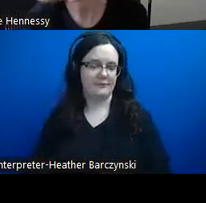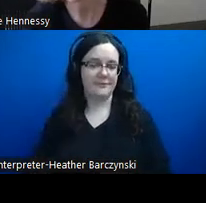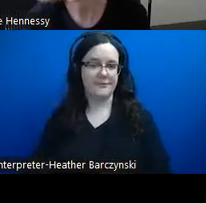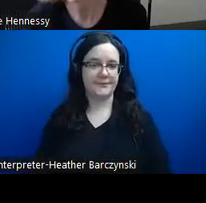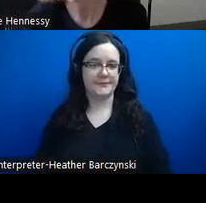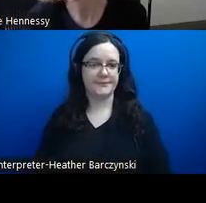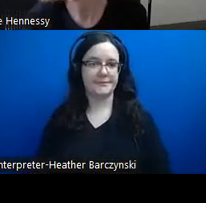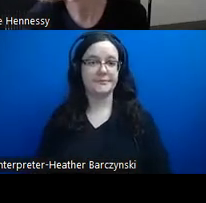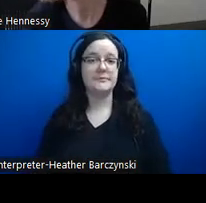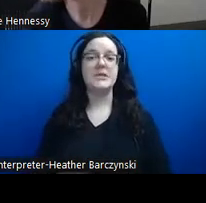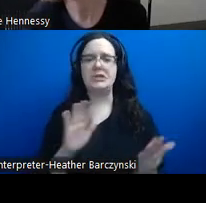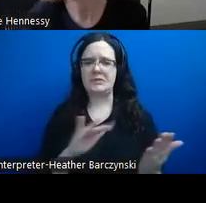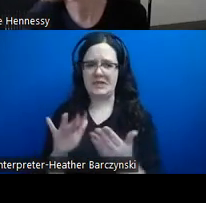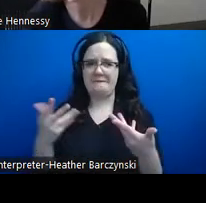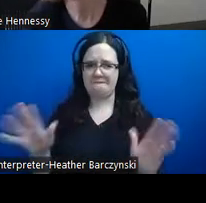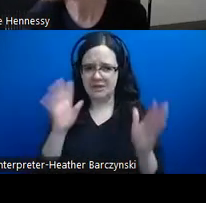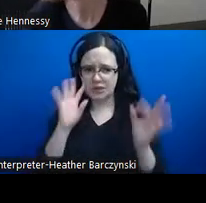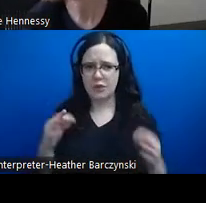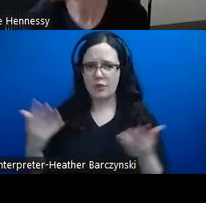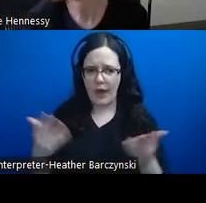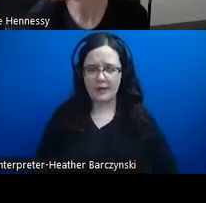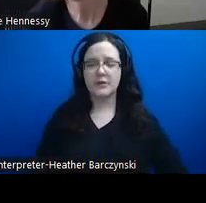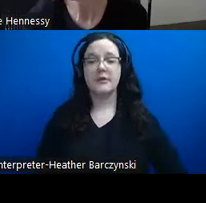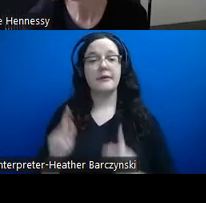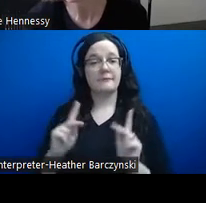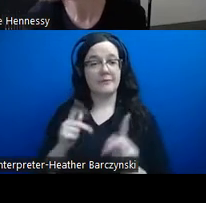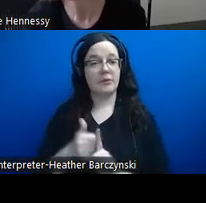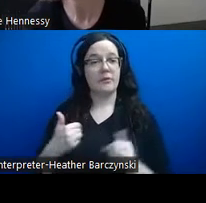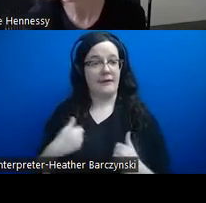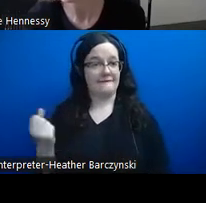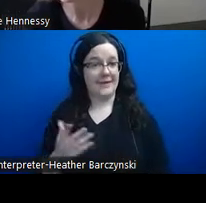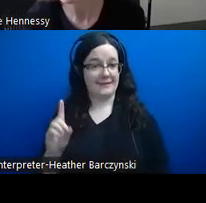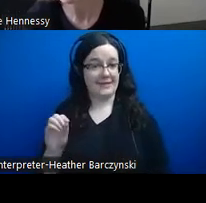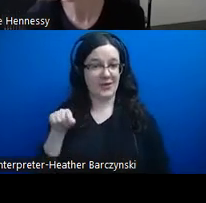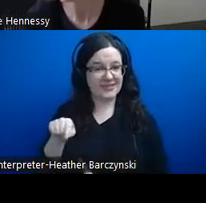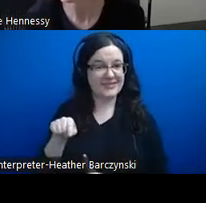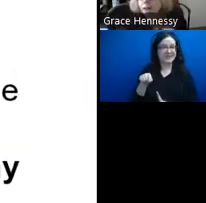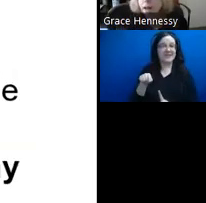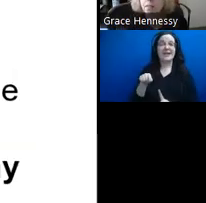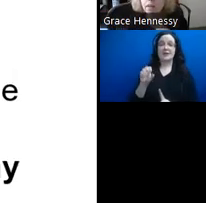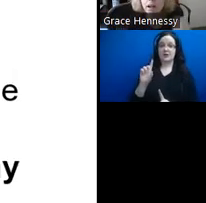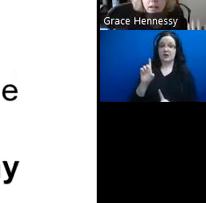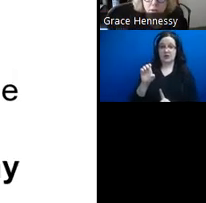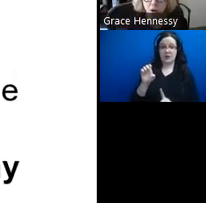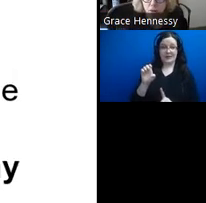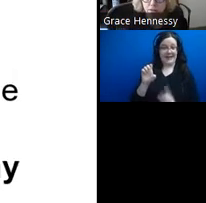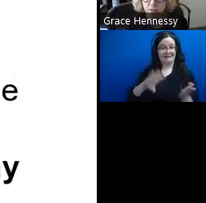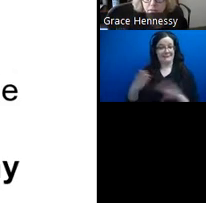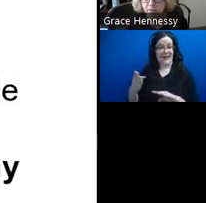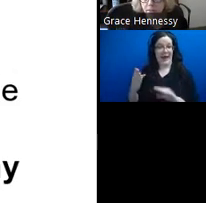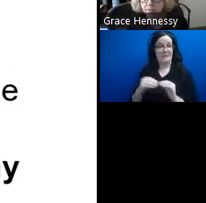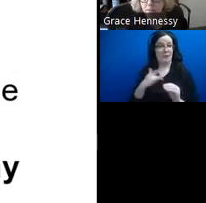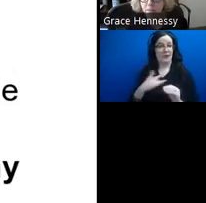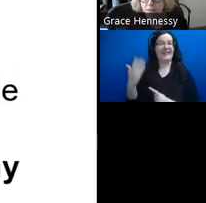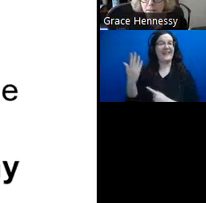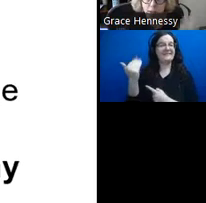determined from the study is that the individuals with gambling disorder were 15 times more likely to die by suicide than any other cause of death